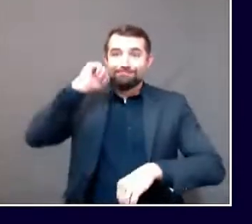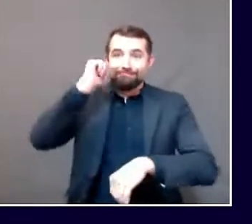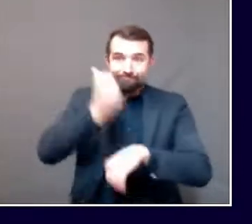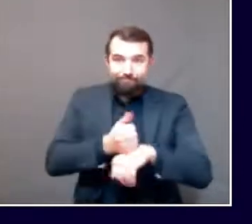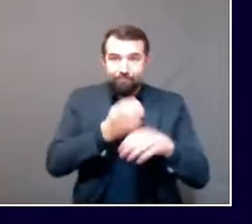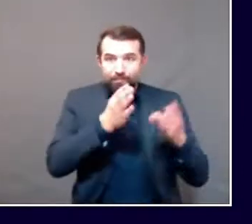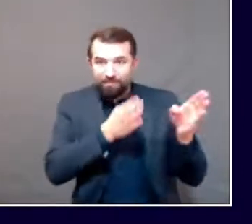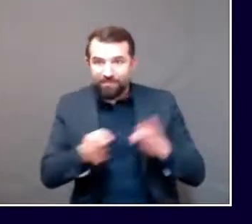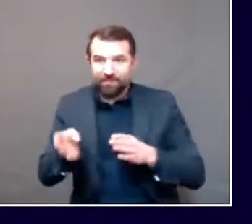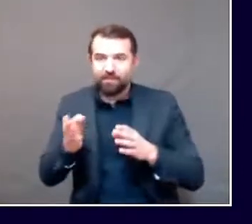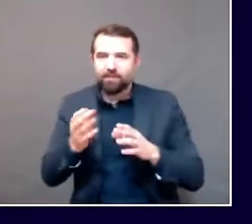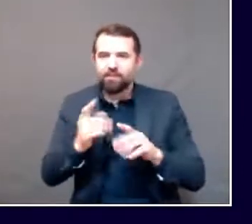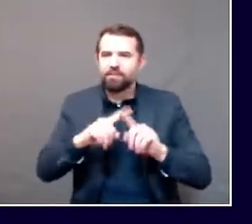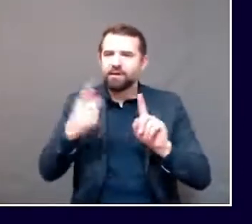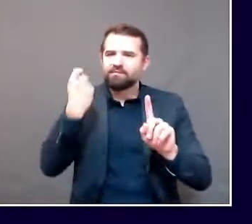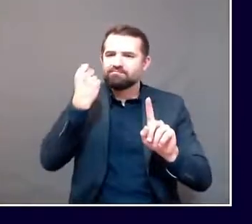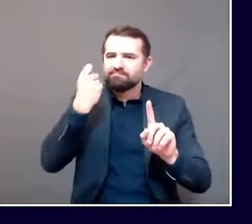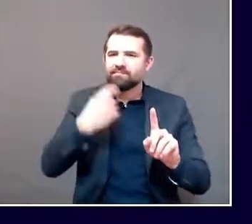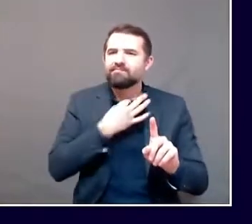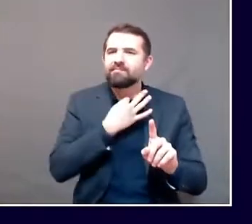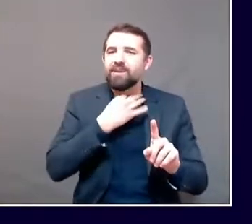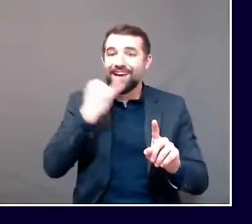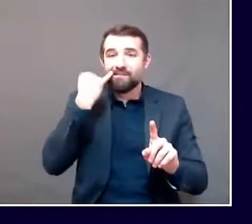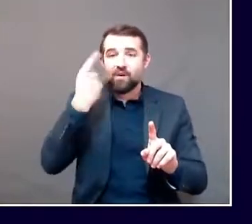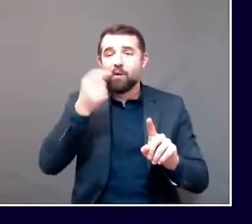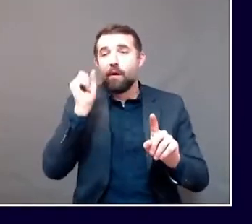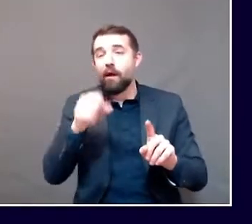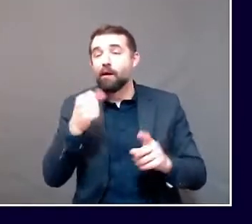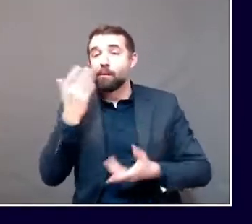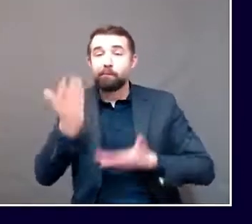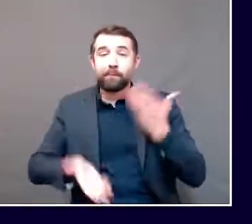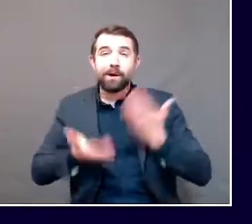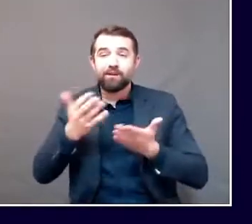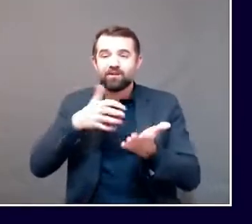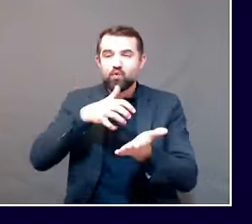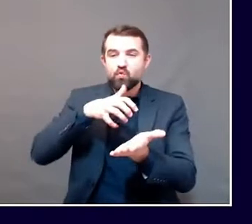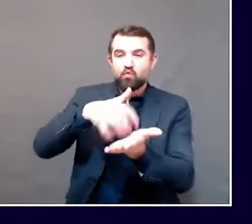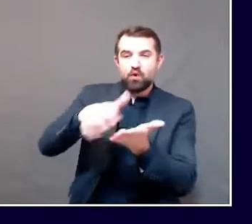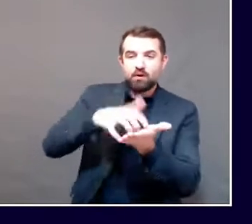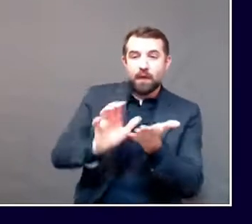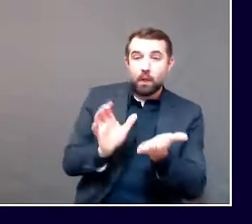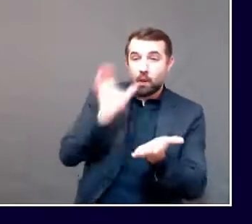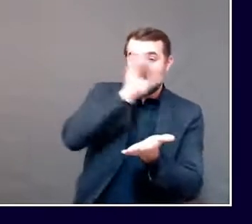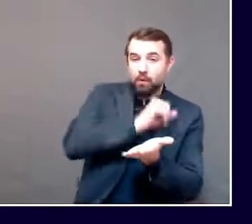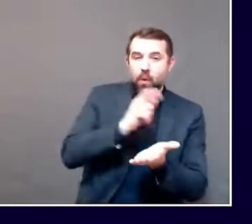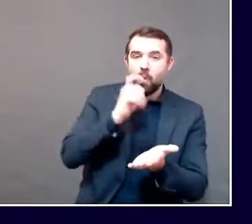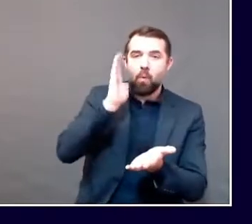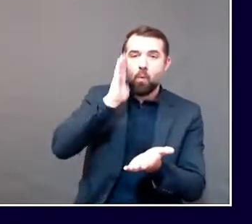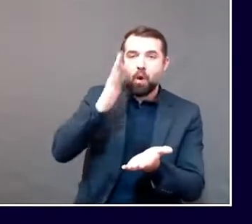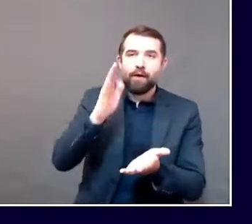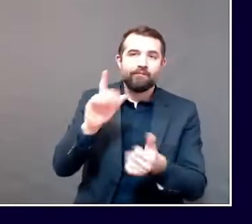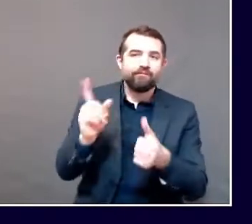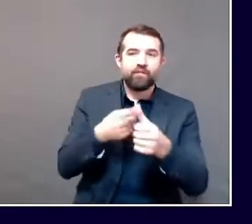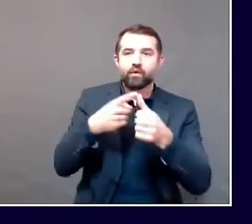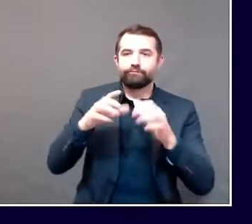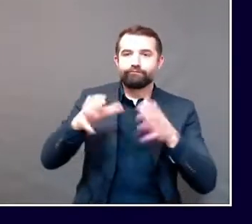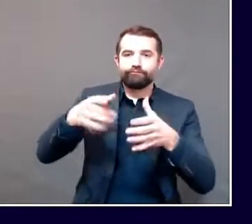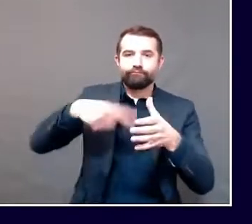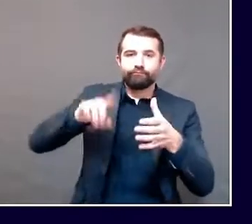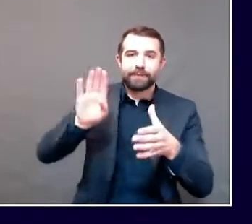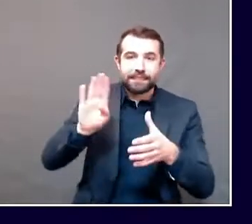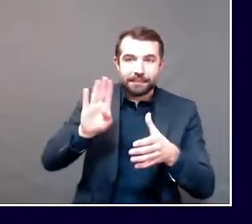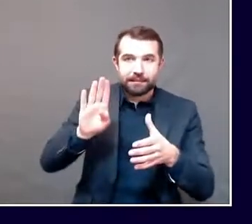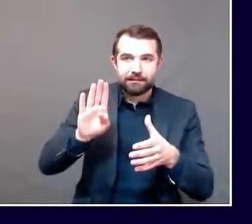there's a way you could even characterize who might be the very first people in 1B. Are you leaning towards any